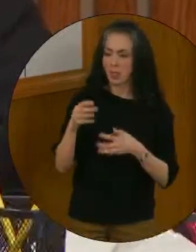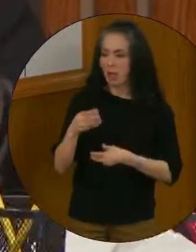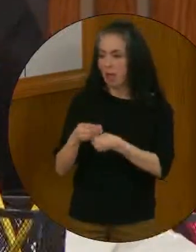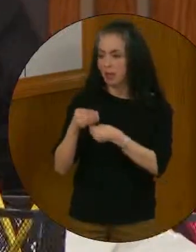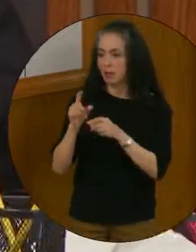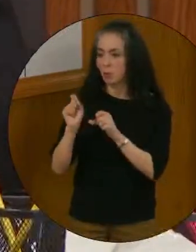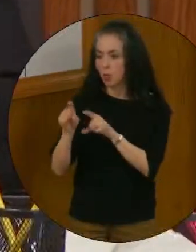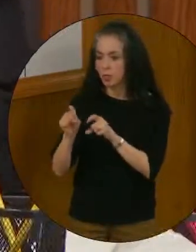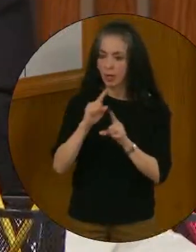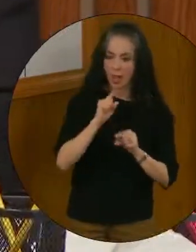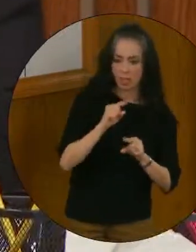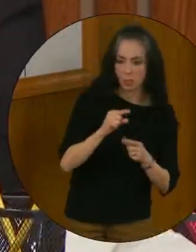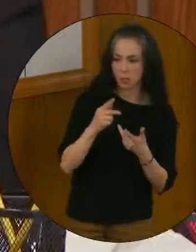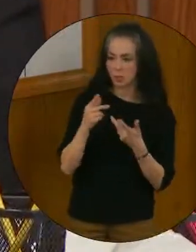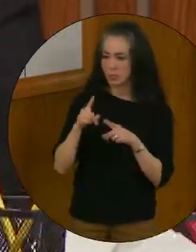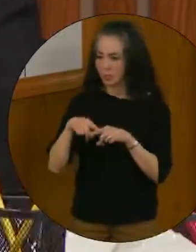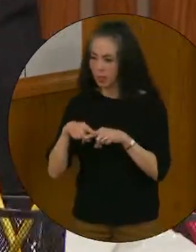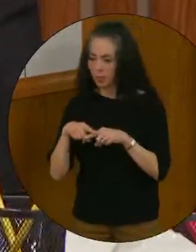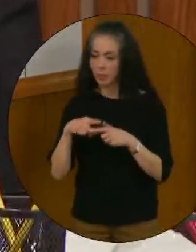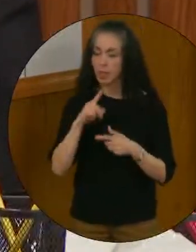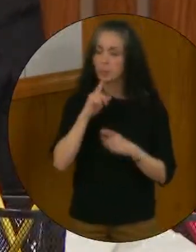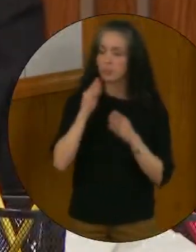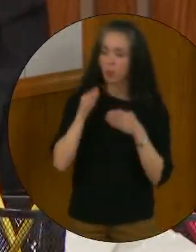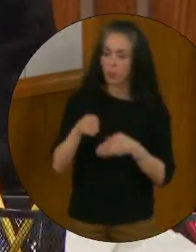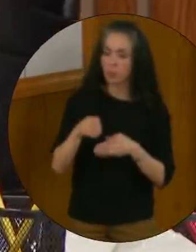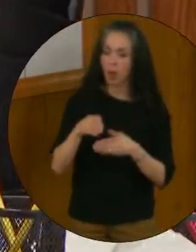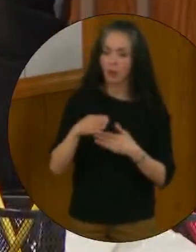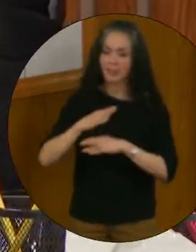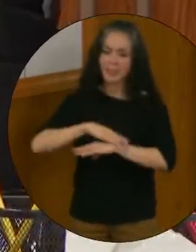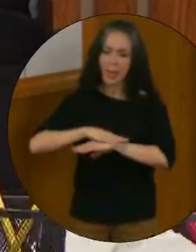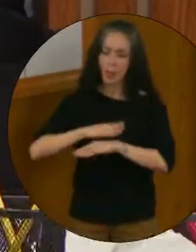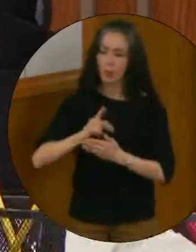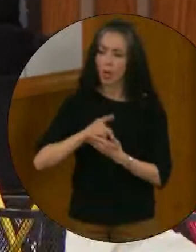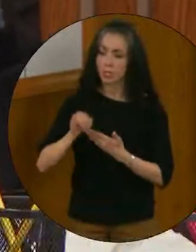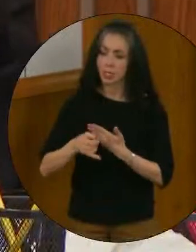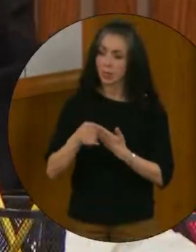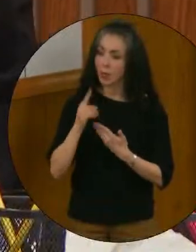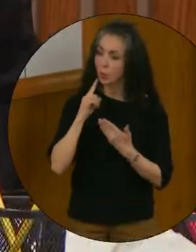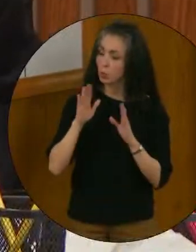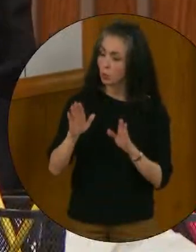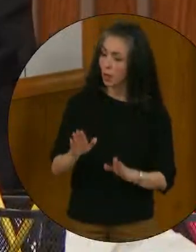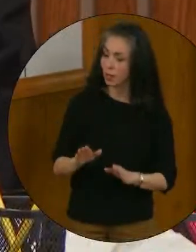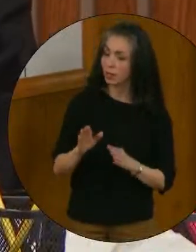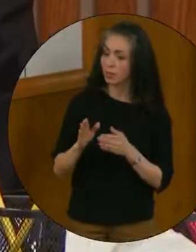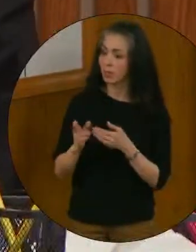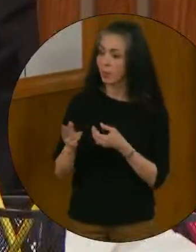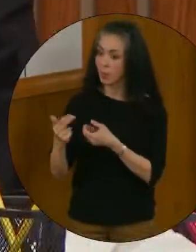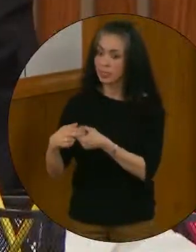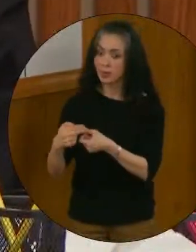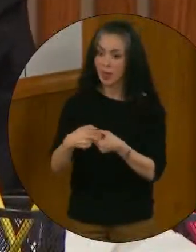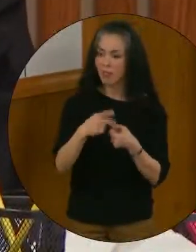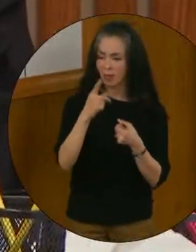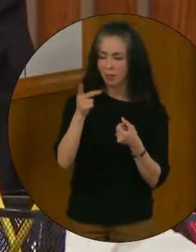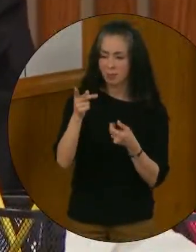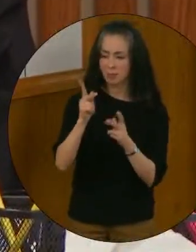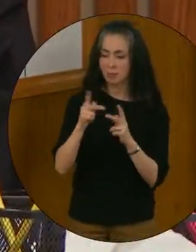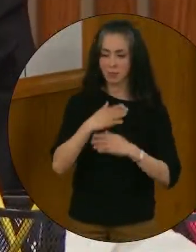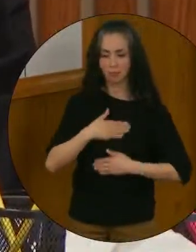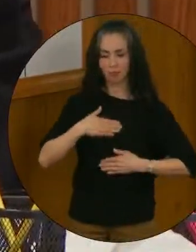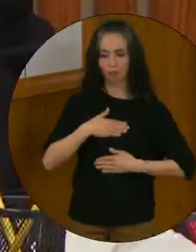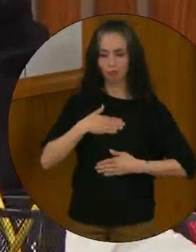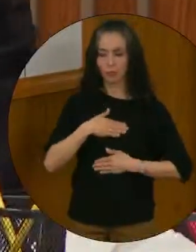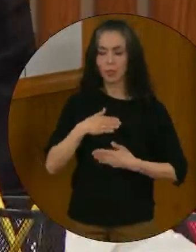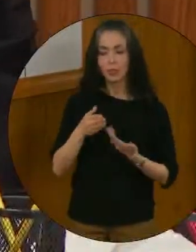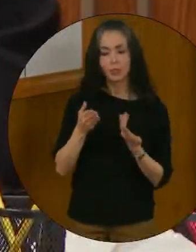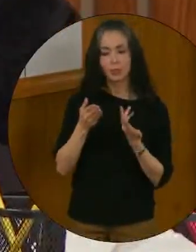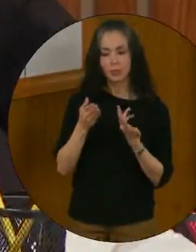just focused on, like, the table projects, which I thought were great and participated in. And I think they had a lot of fun doing that, and it